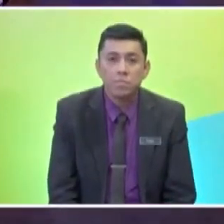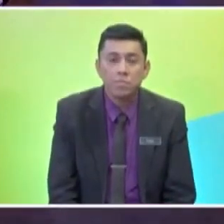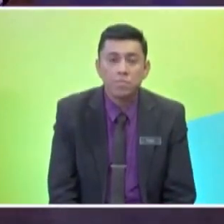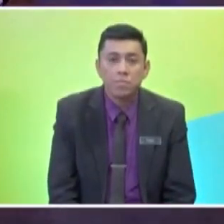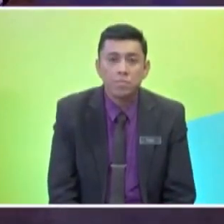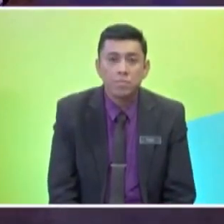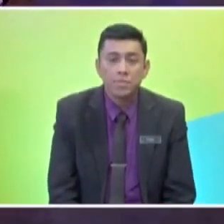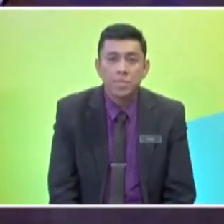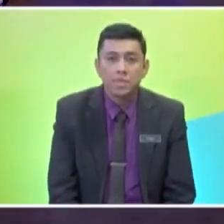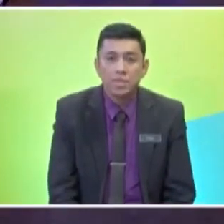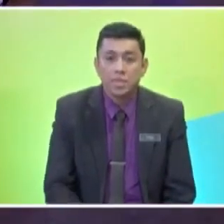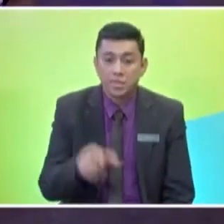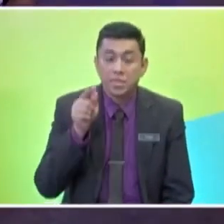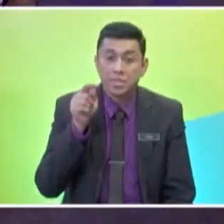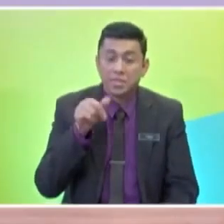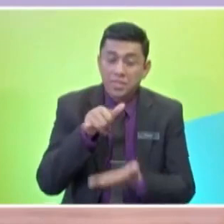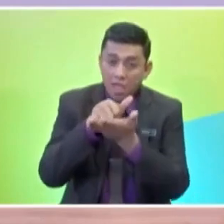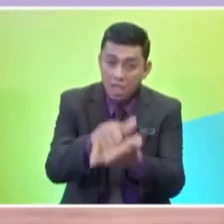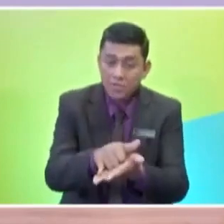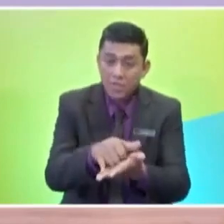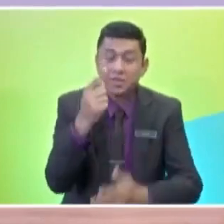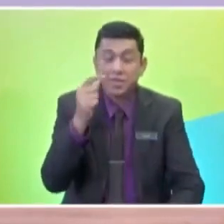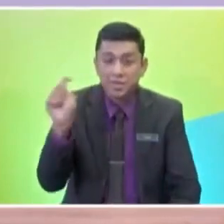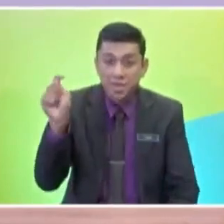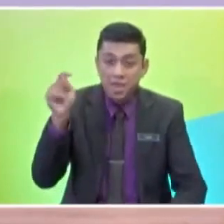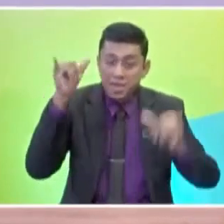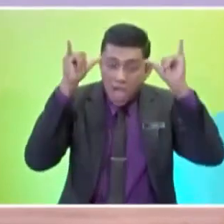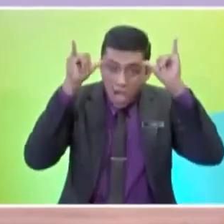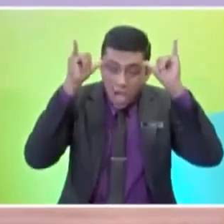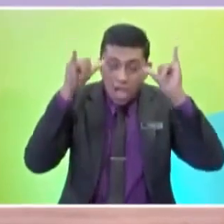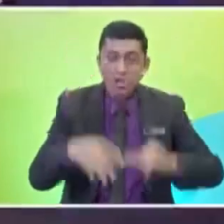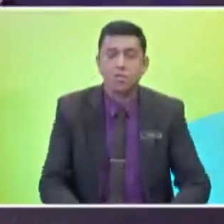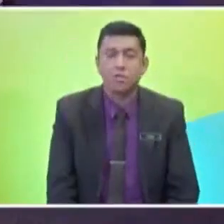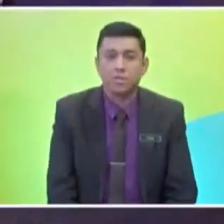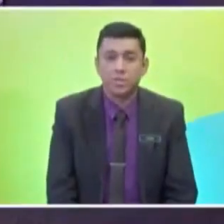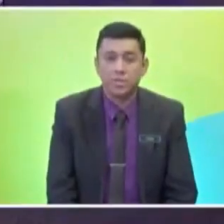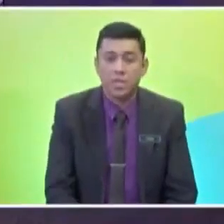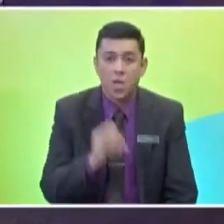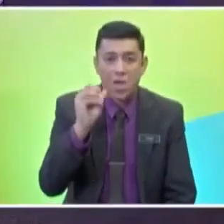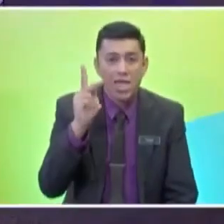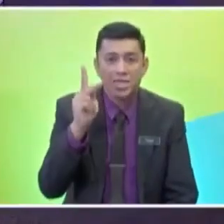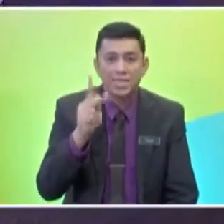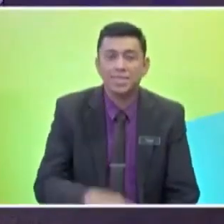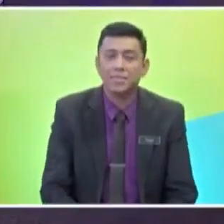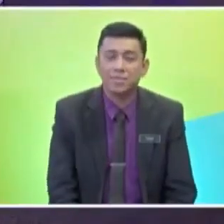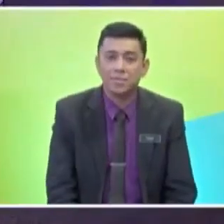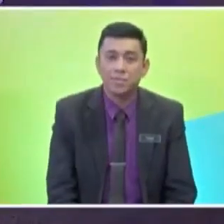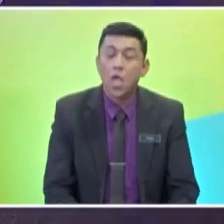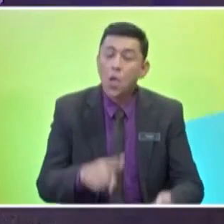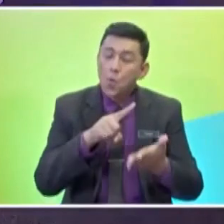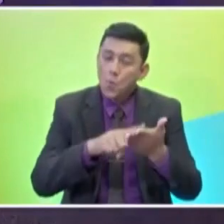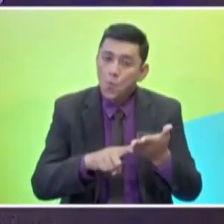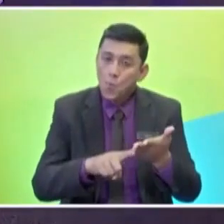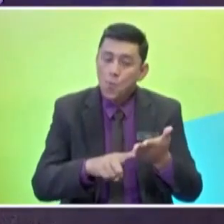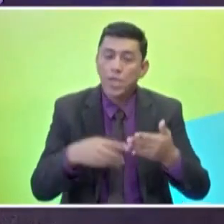Yep, okay, that's the cow here, teacher. Okay? Yes, can you take All it? Right. Yes. What animal is